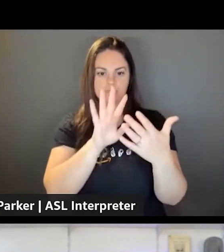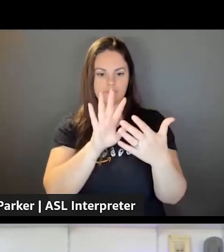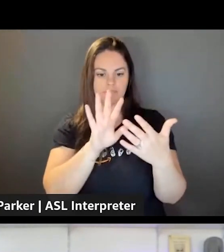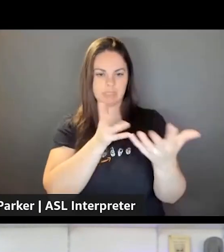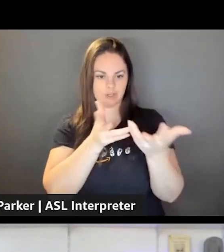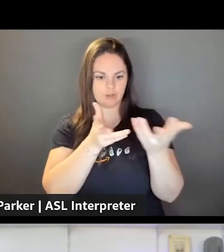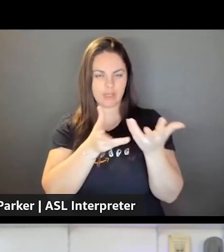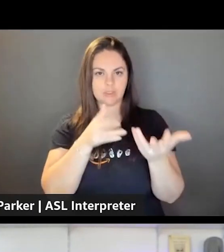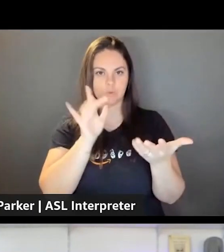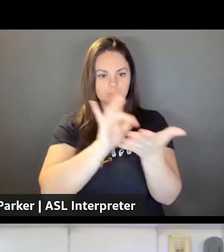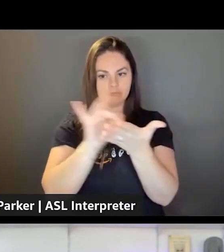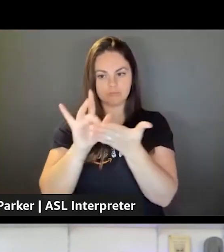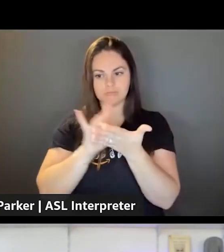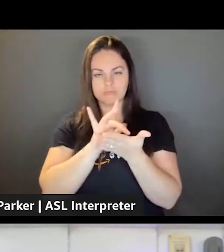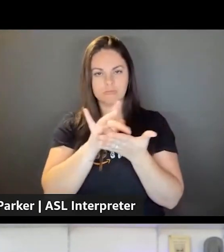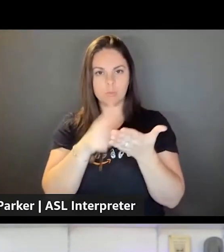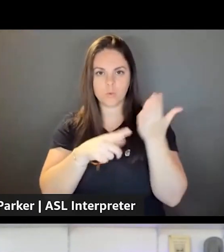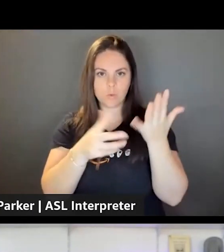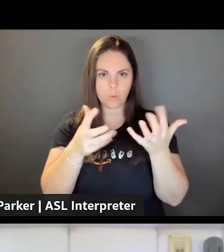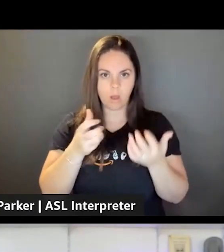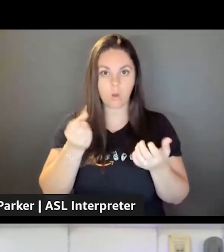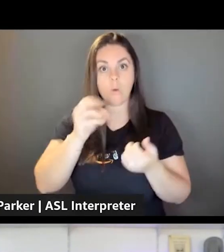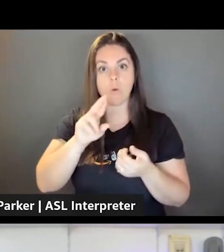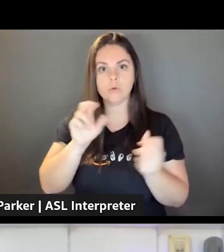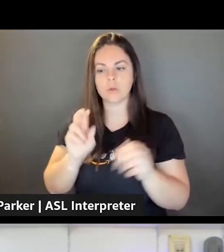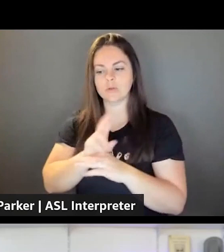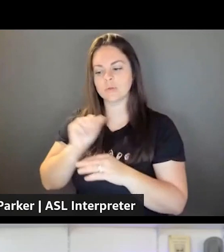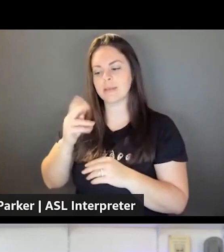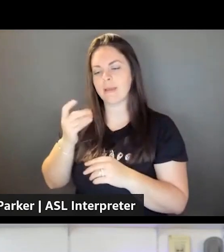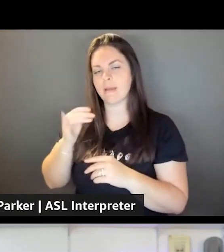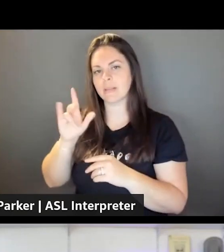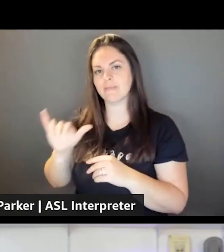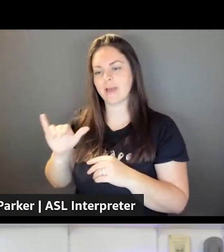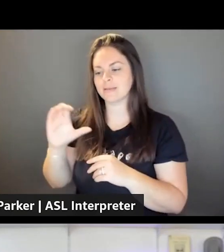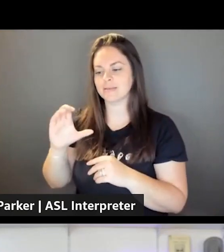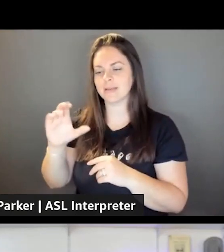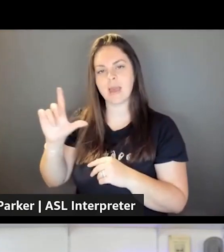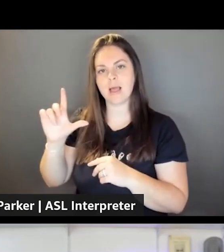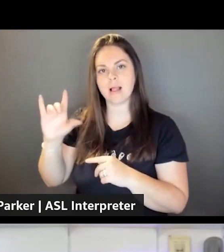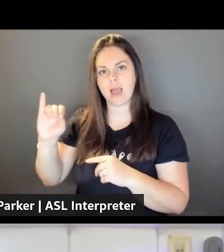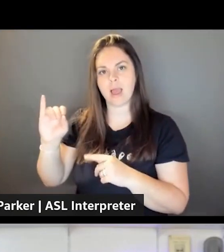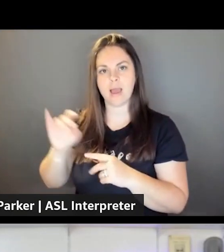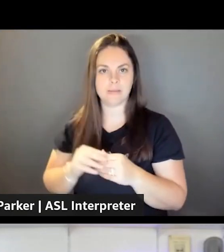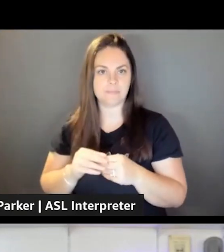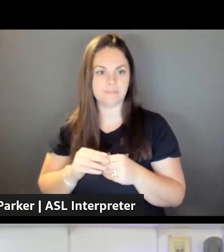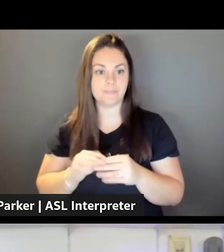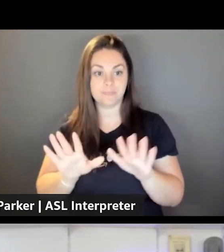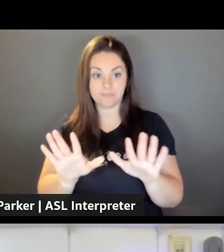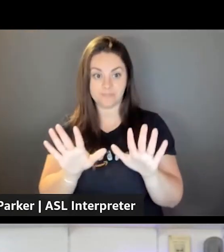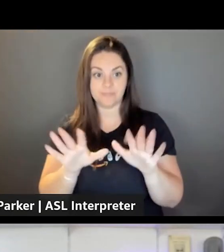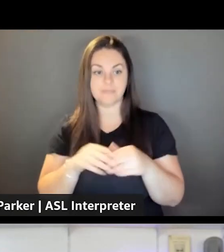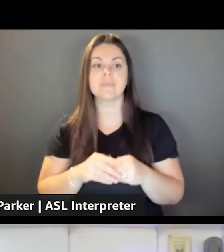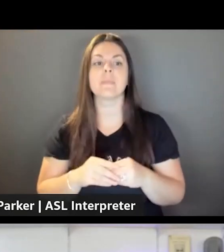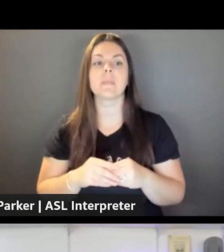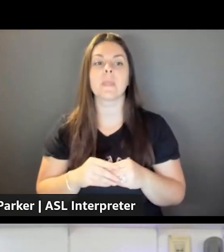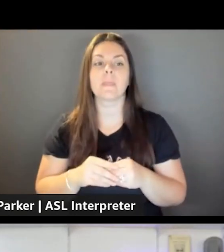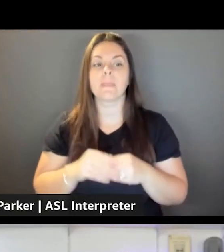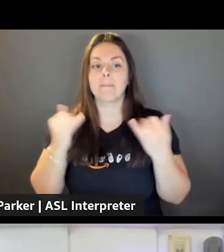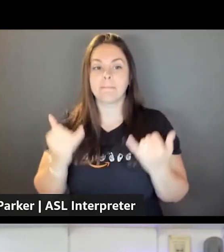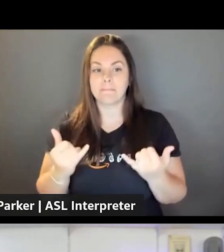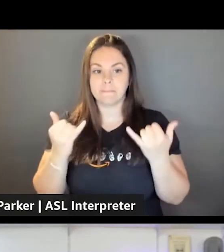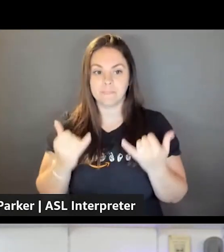want, or you can use the Amplify CLI. Now, today, I'm going to be showing you something new where we can use